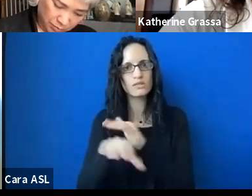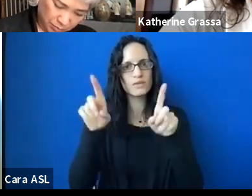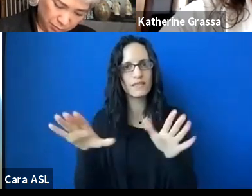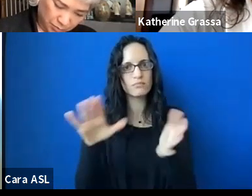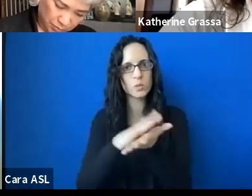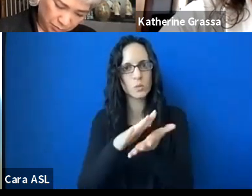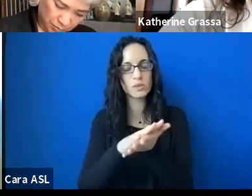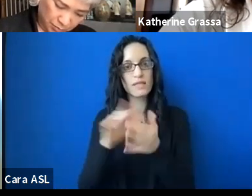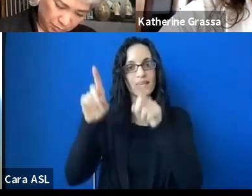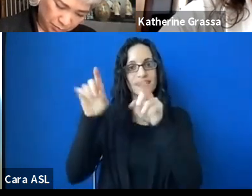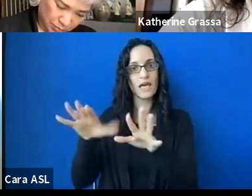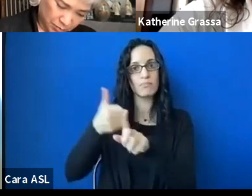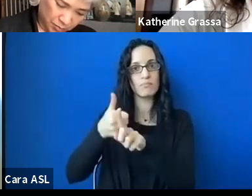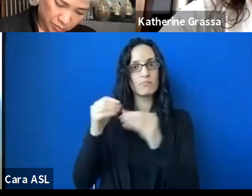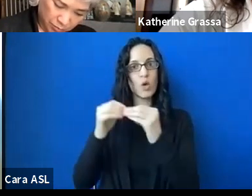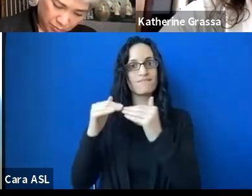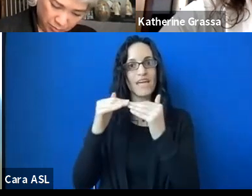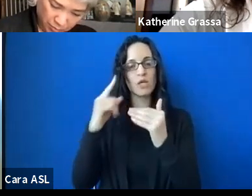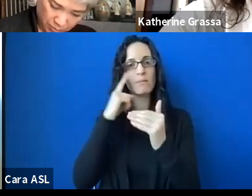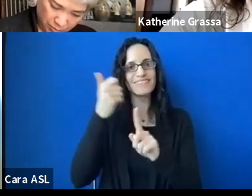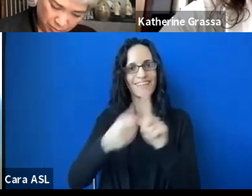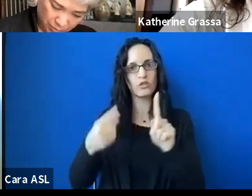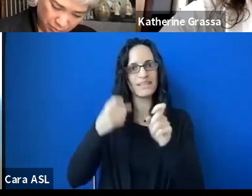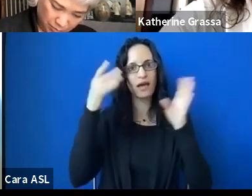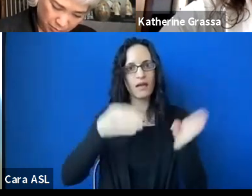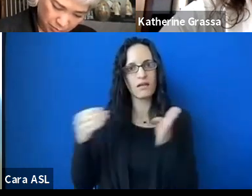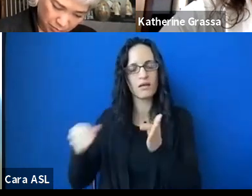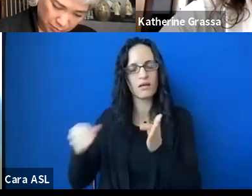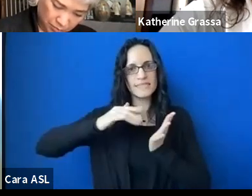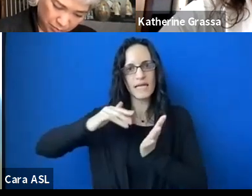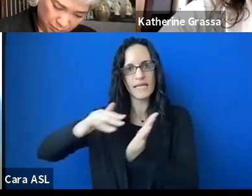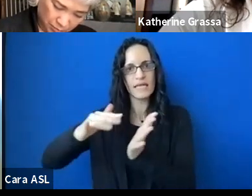is fair because everyone can study for it and take it.